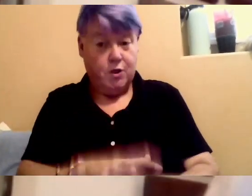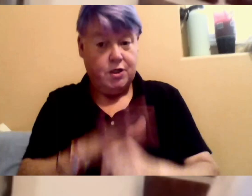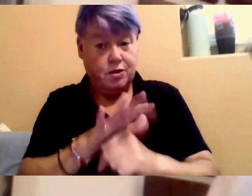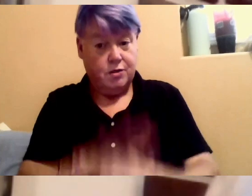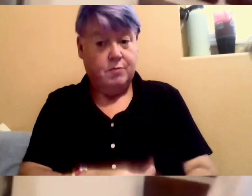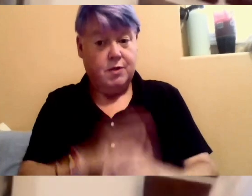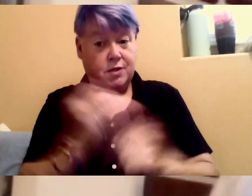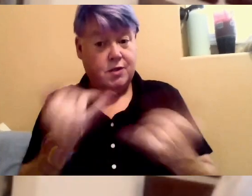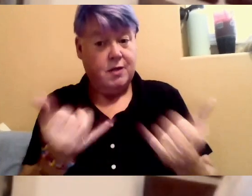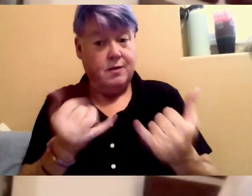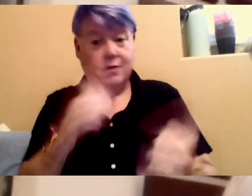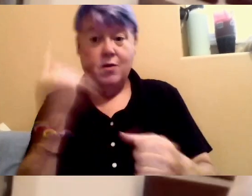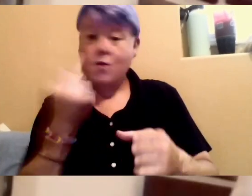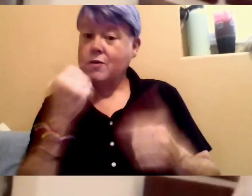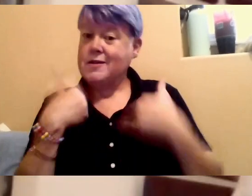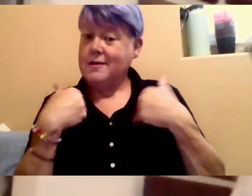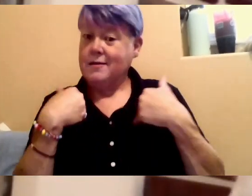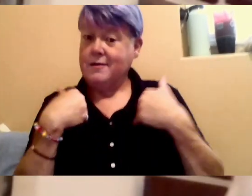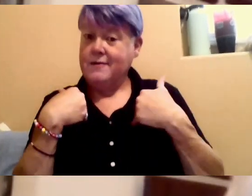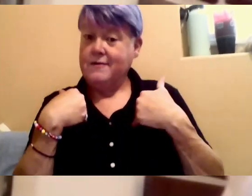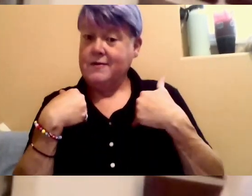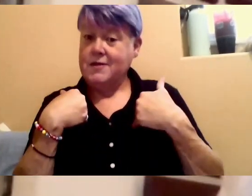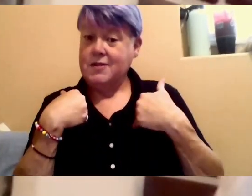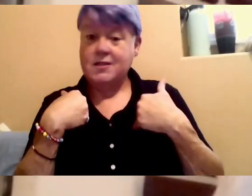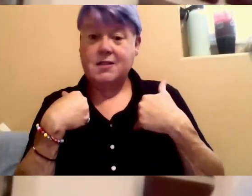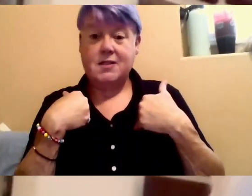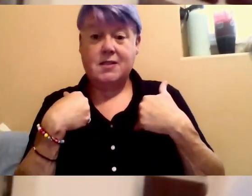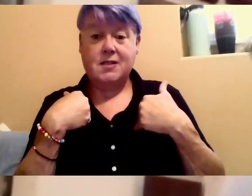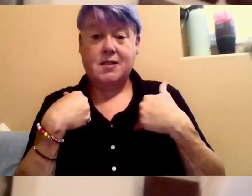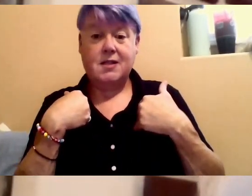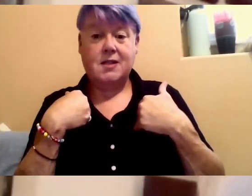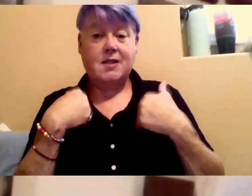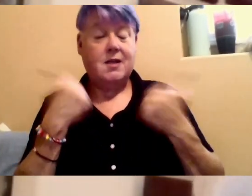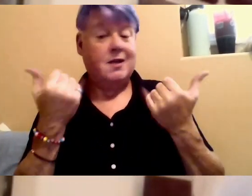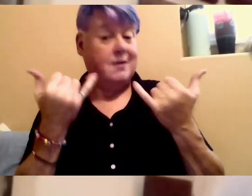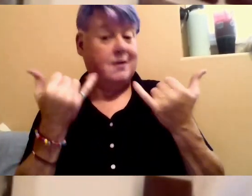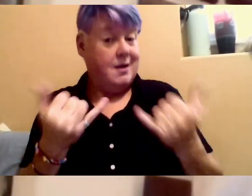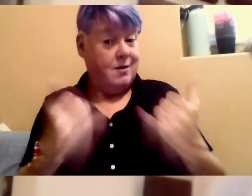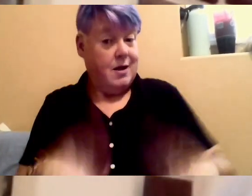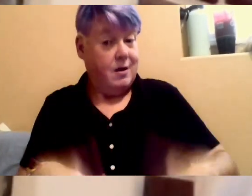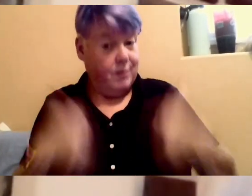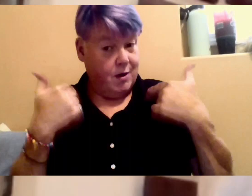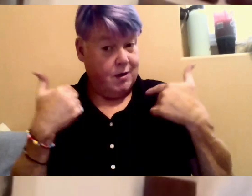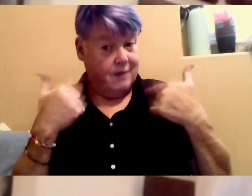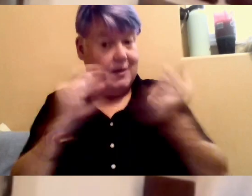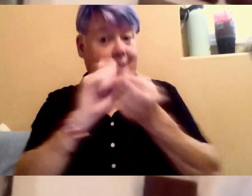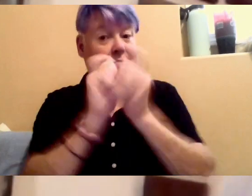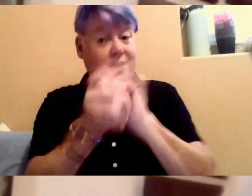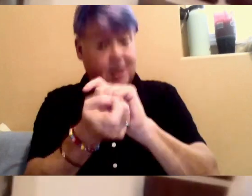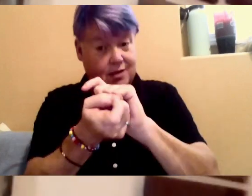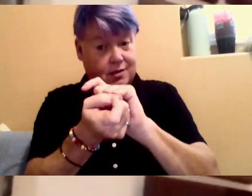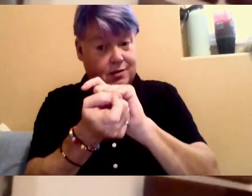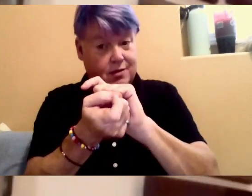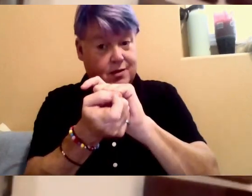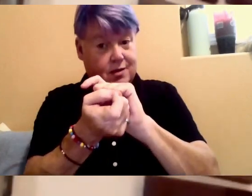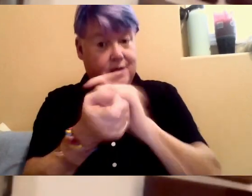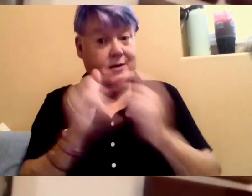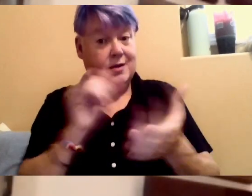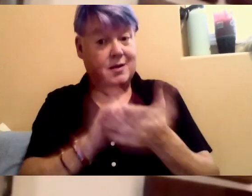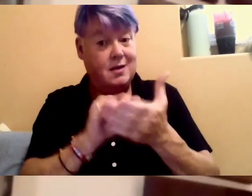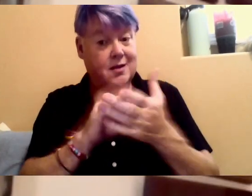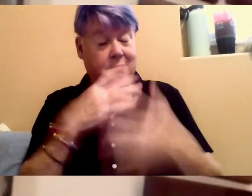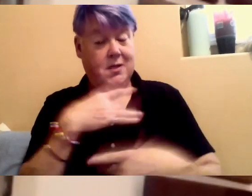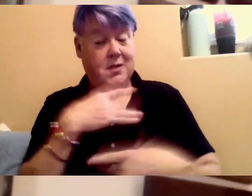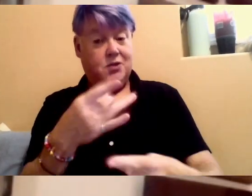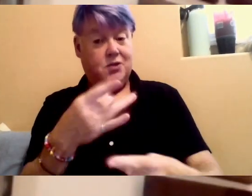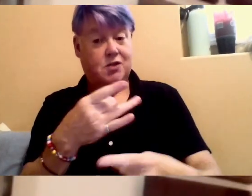there always have been. It's just that the circumstances in which you live have changed. And that's been kind of interesting